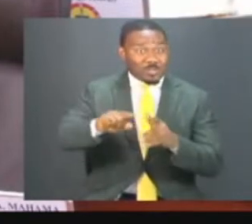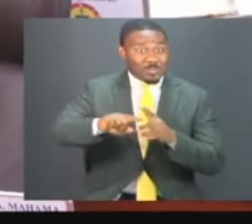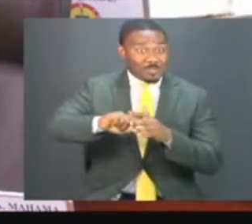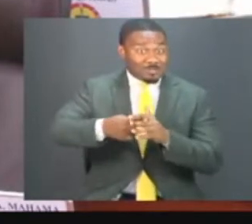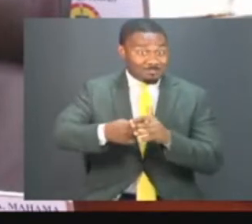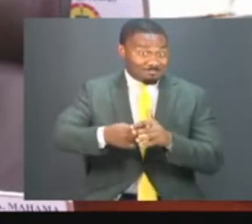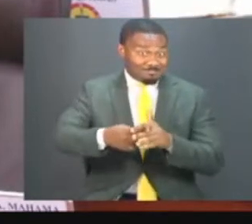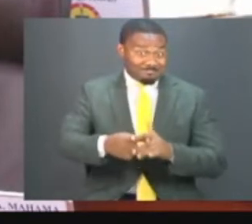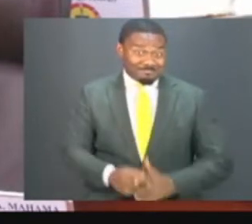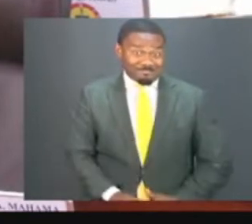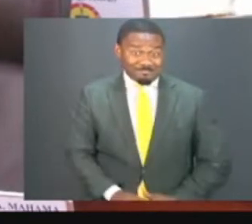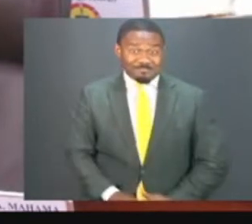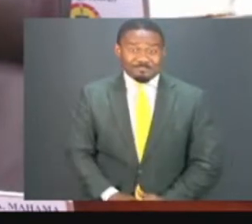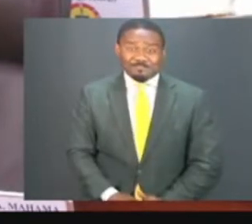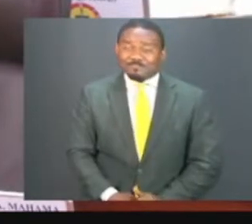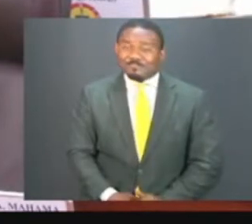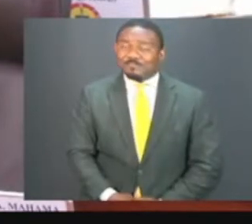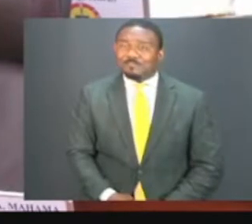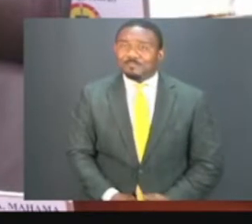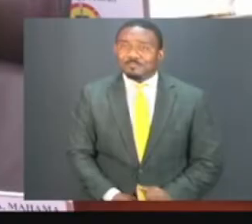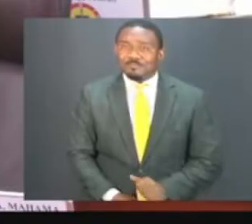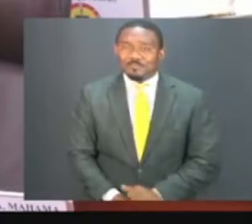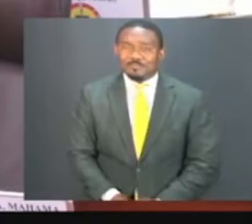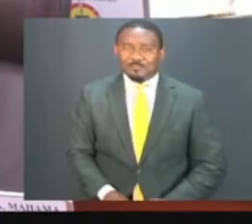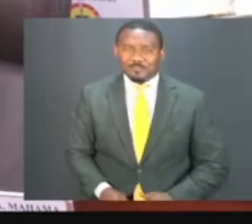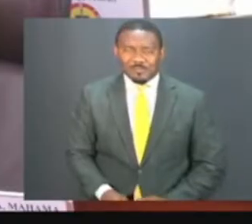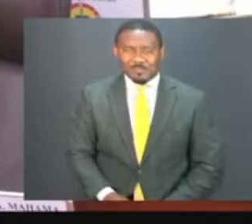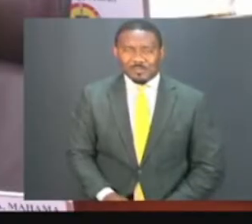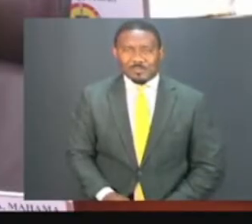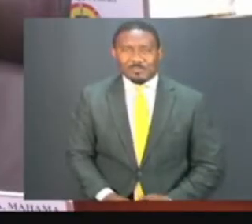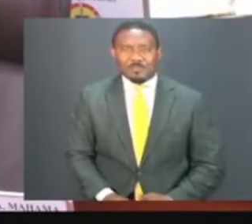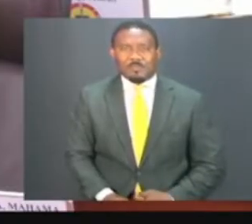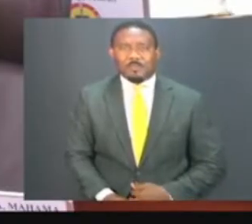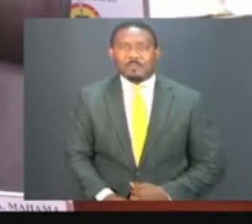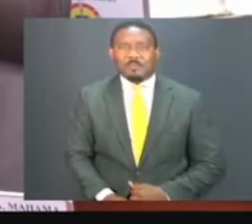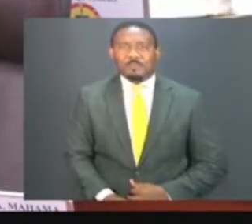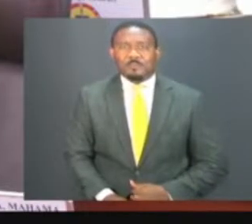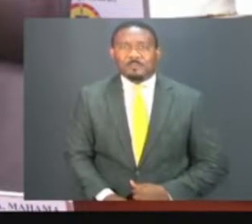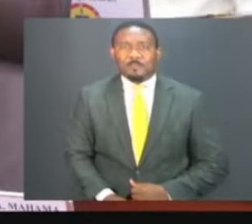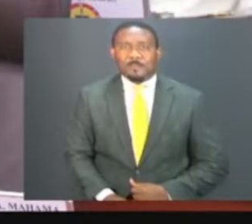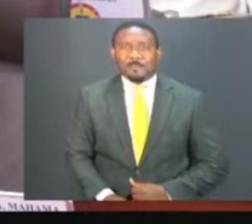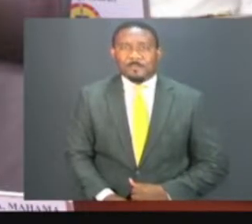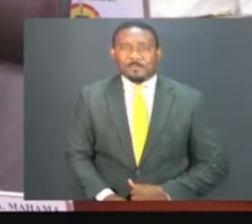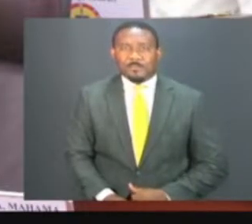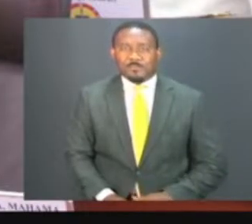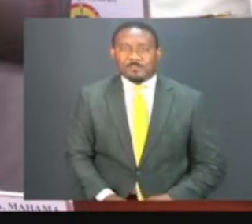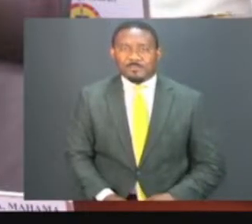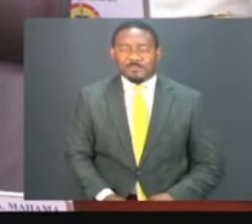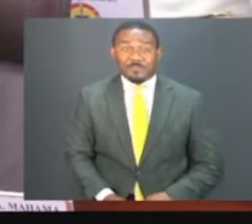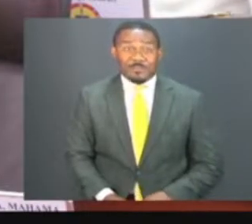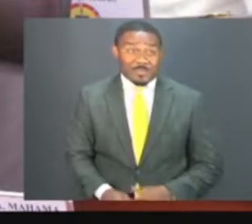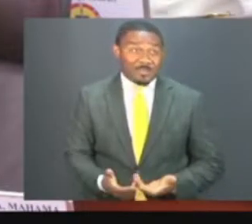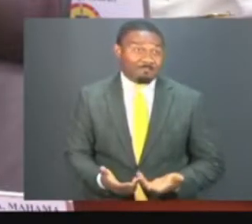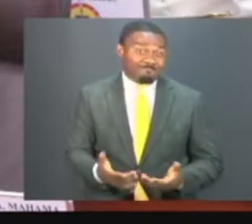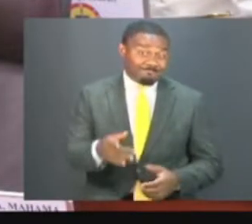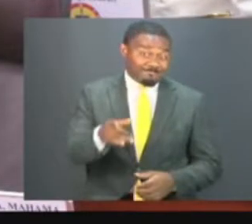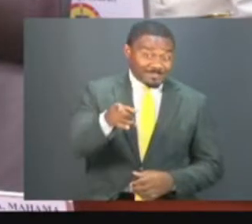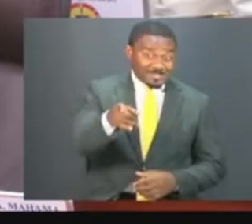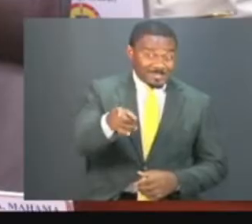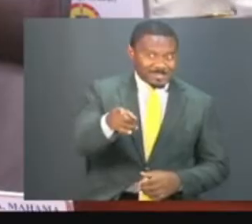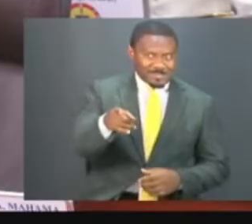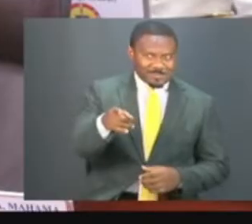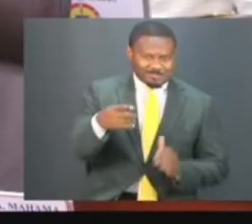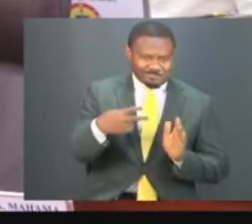Supposedly absence of quorum for commencement. Speaker, he invoked